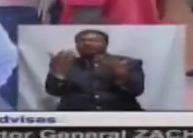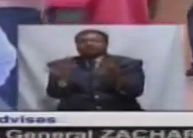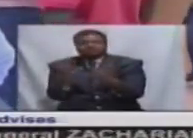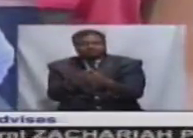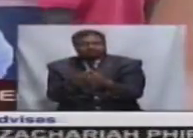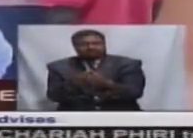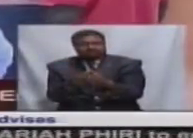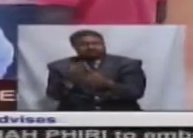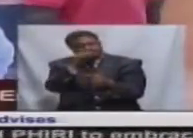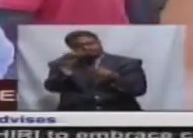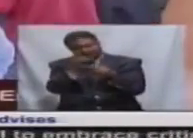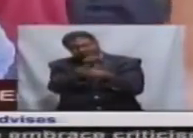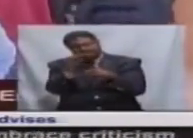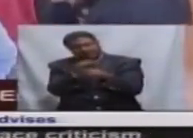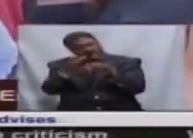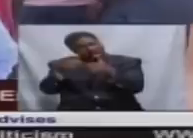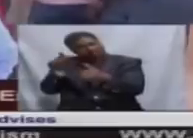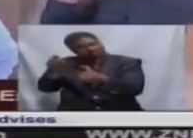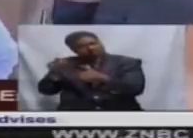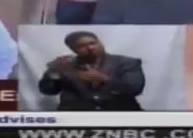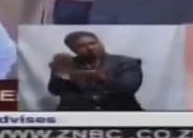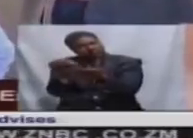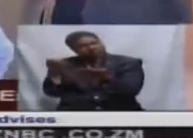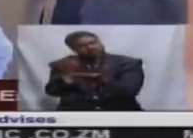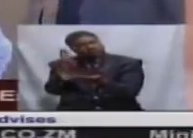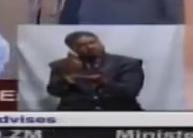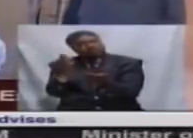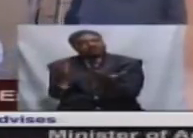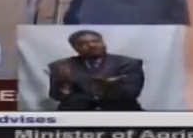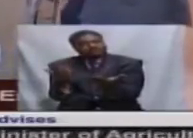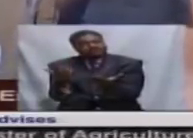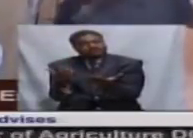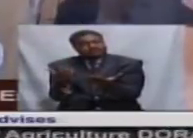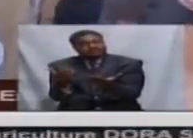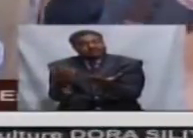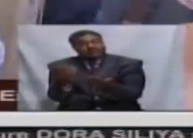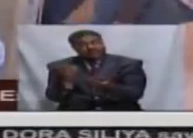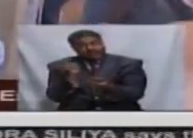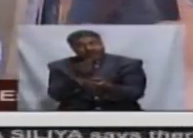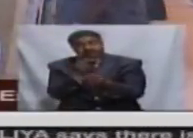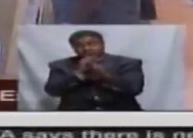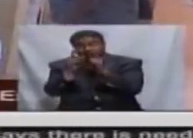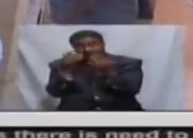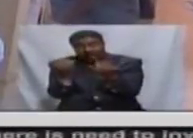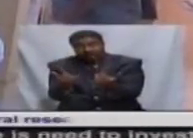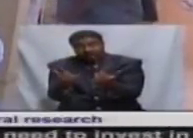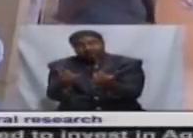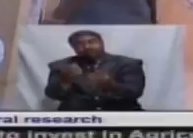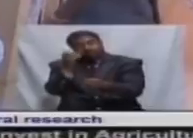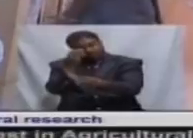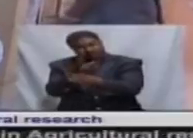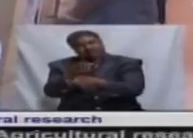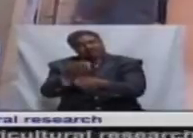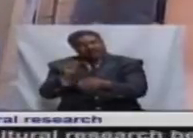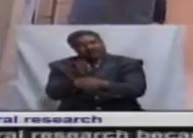Now, business news in detail. The Ministry of Finance has released 115 million kwacha to the Food Reserve Agency FRA to